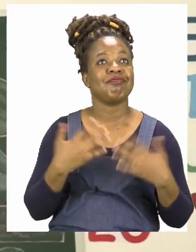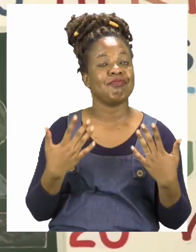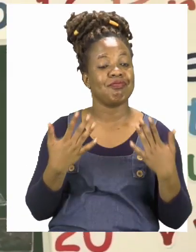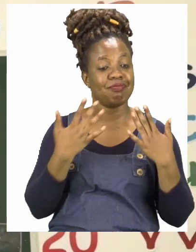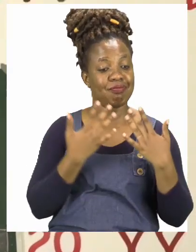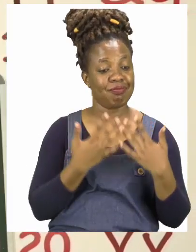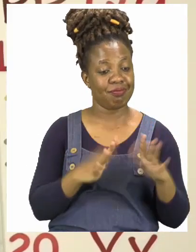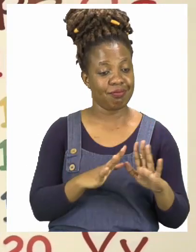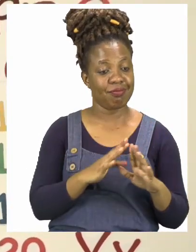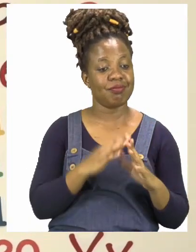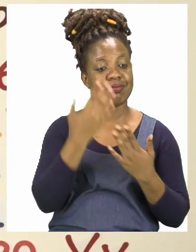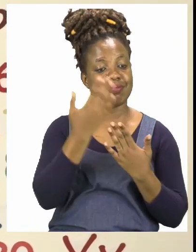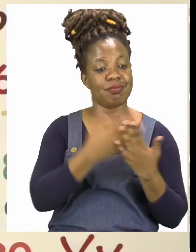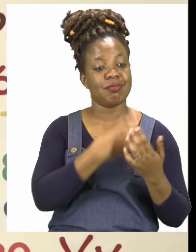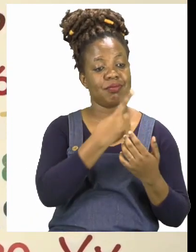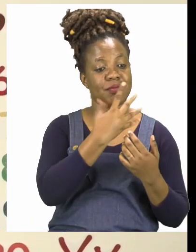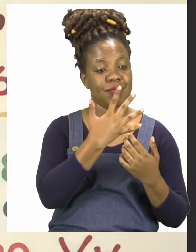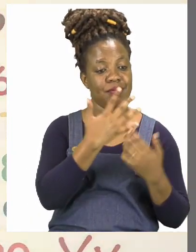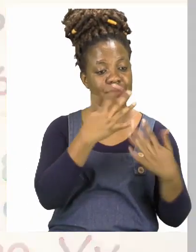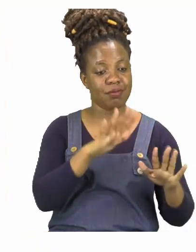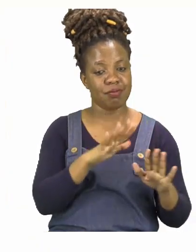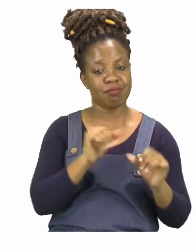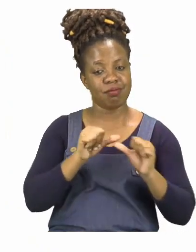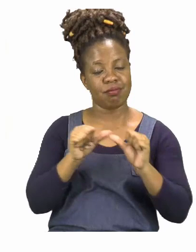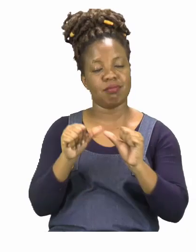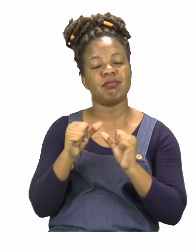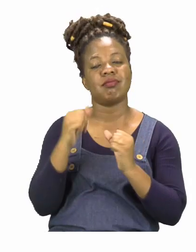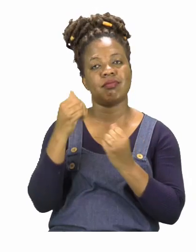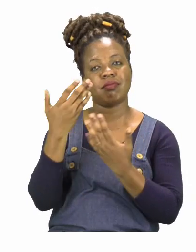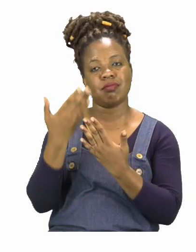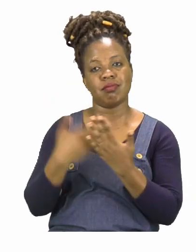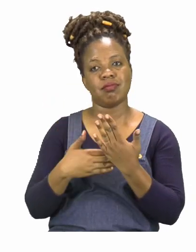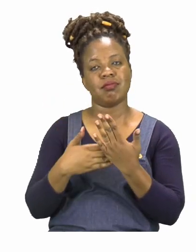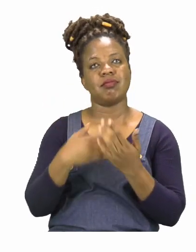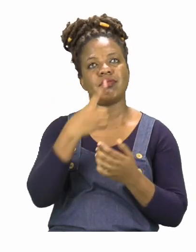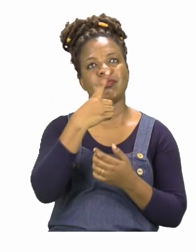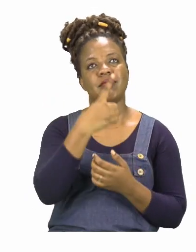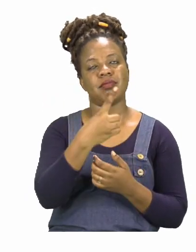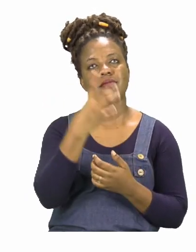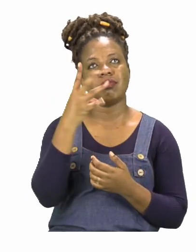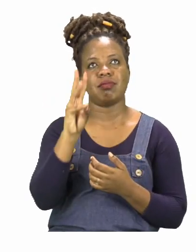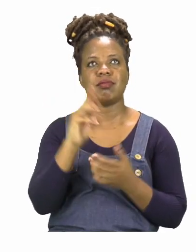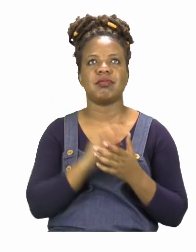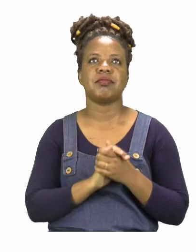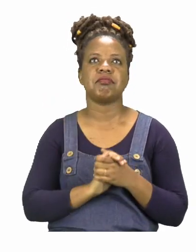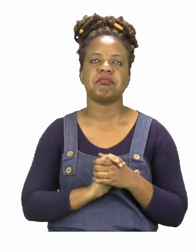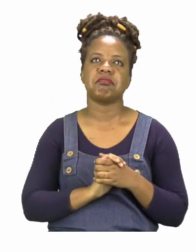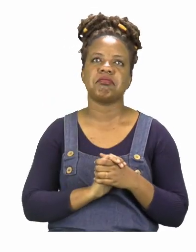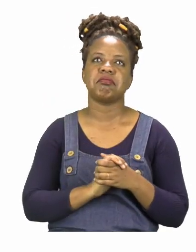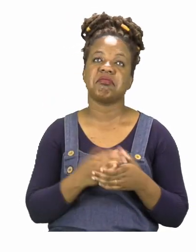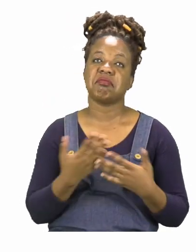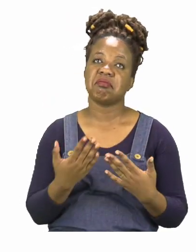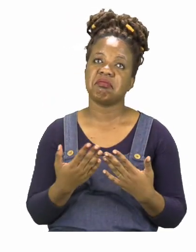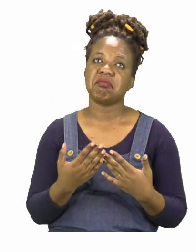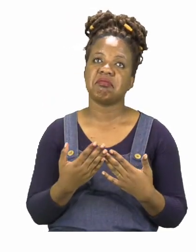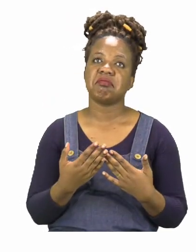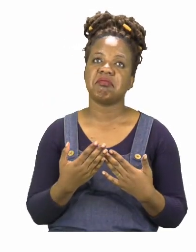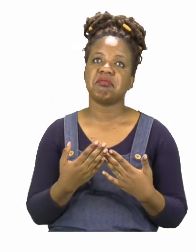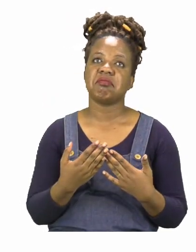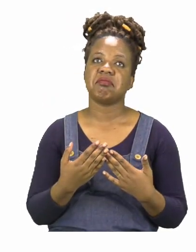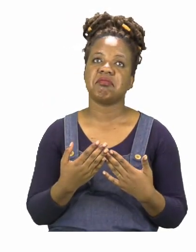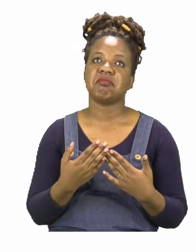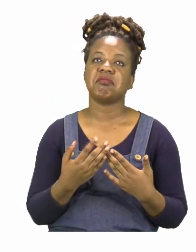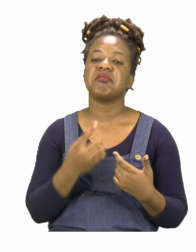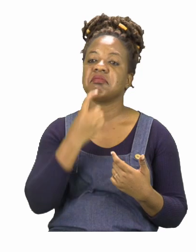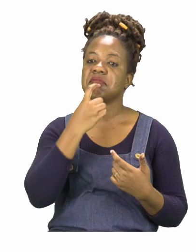next page, page 16. On page 16, we are going to be talking about telling